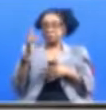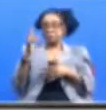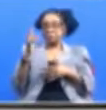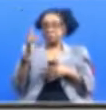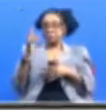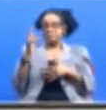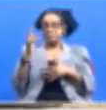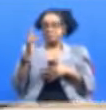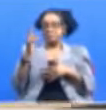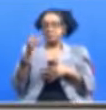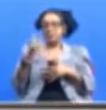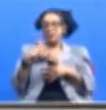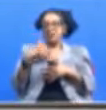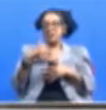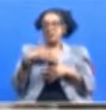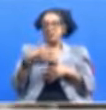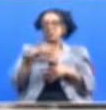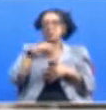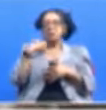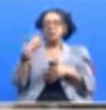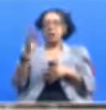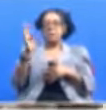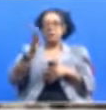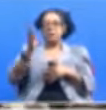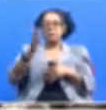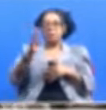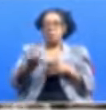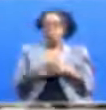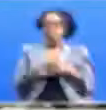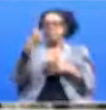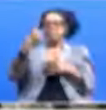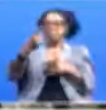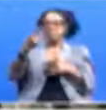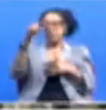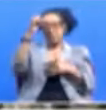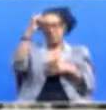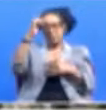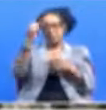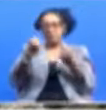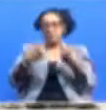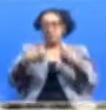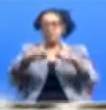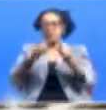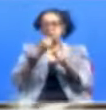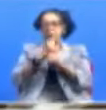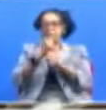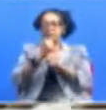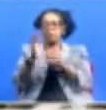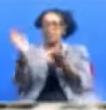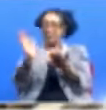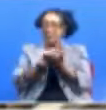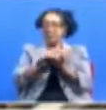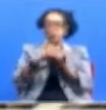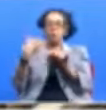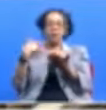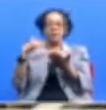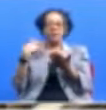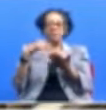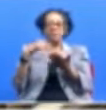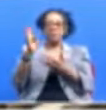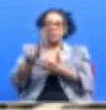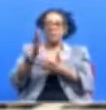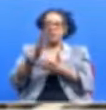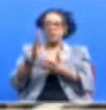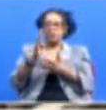This fresh wave of killings in Baringo, no doubt, arrests the government's efforts in Operation Maliza Uhalifu in